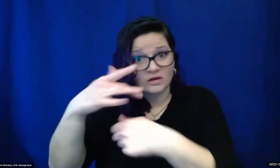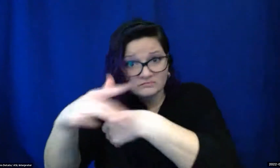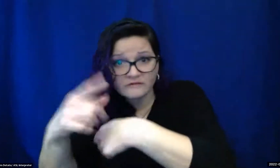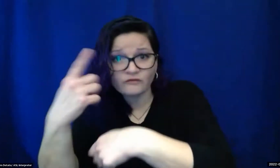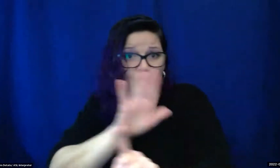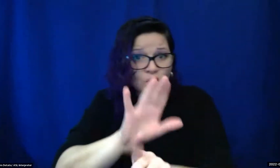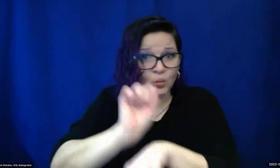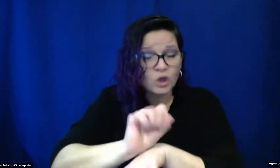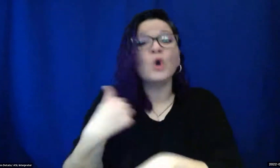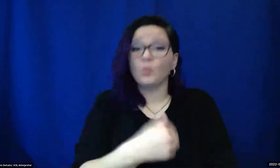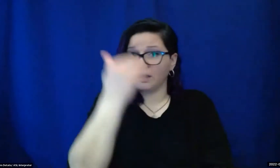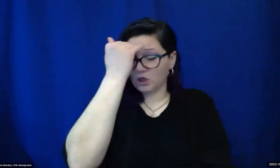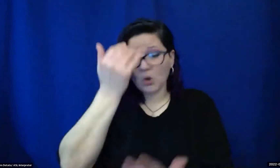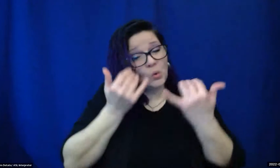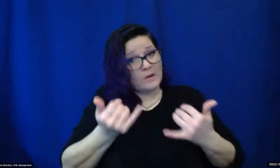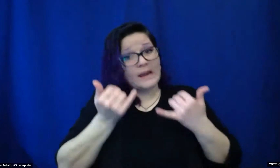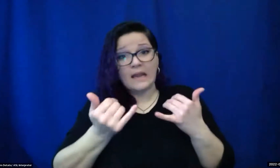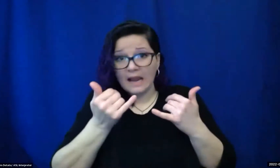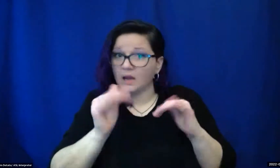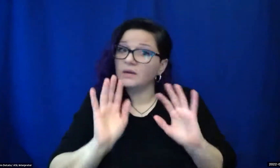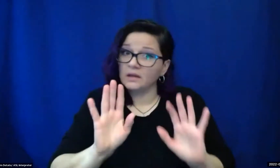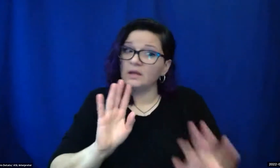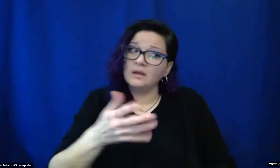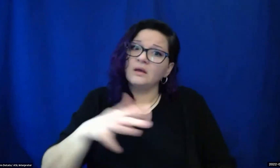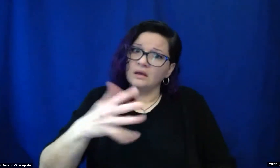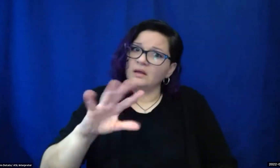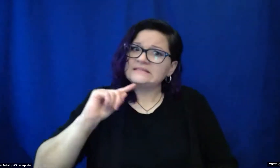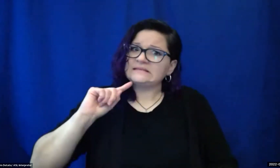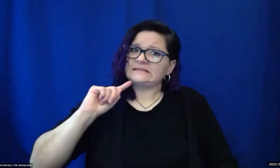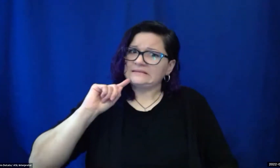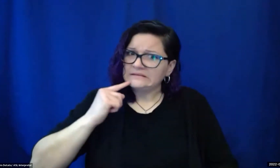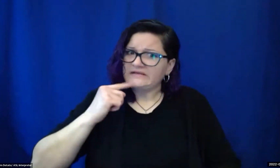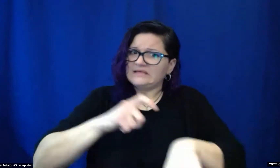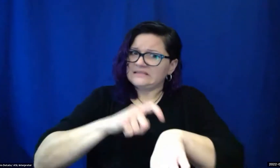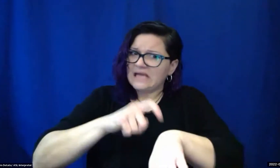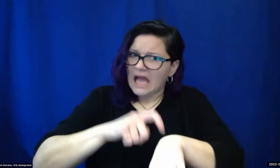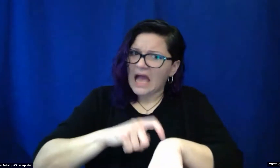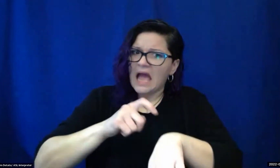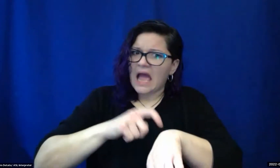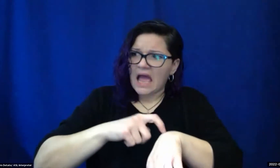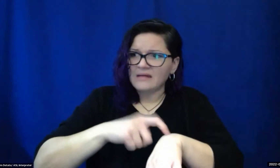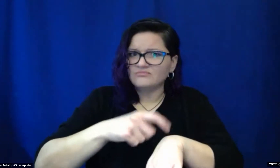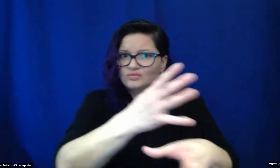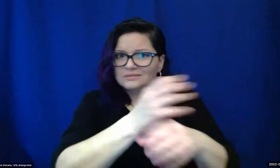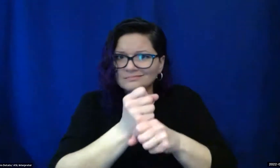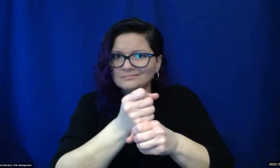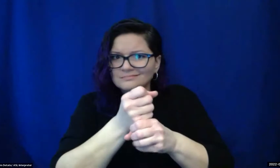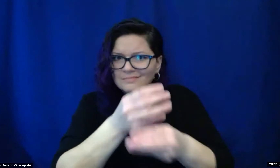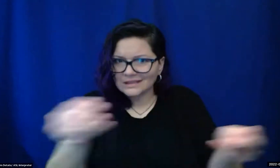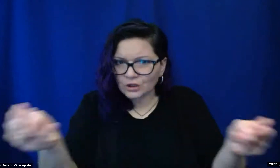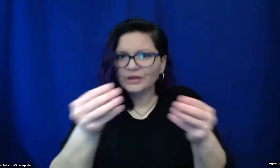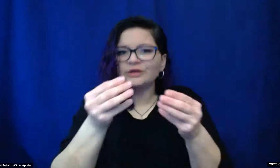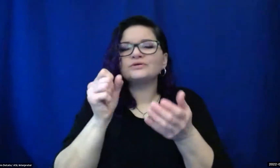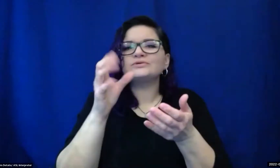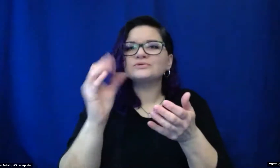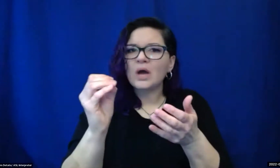understand right now there is pretty significant lead time on certain materials. I think it's